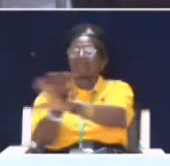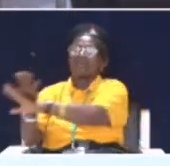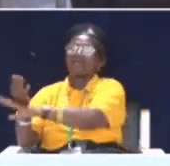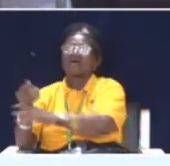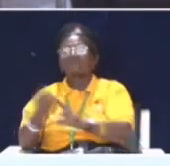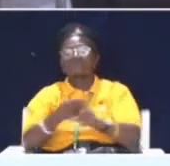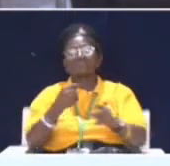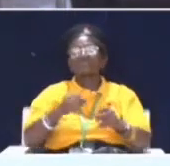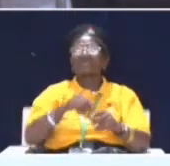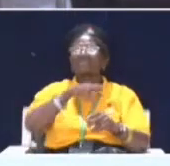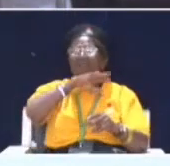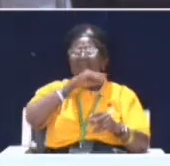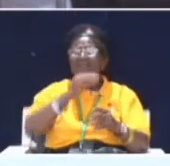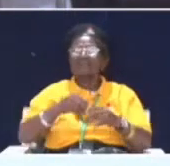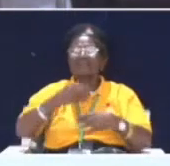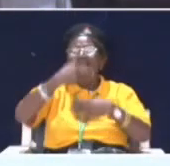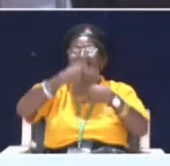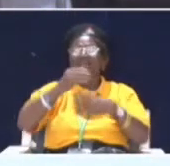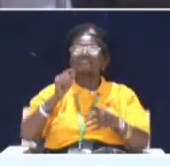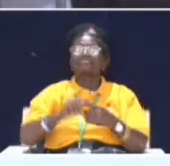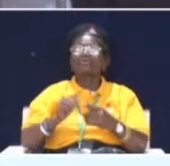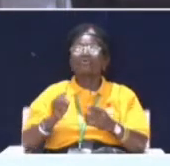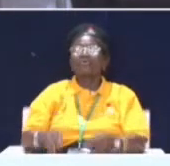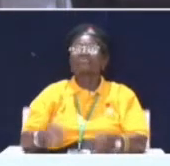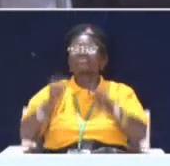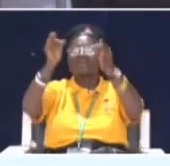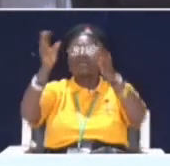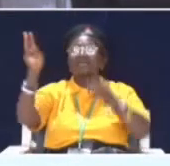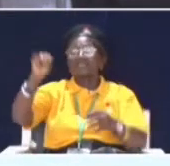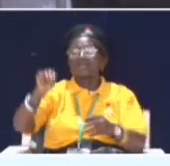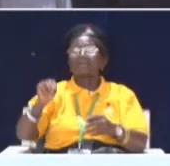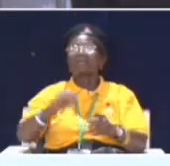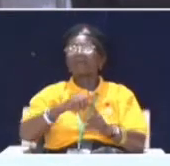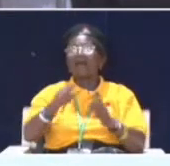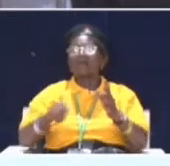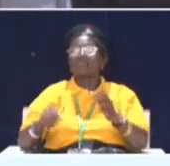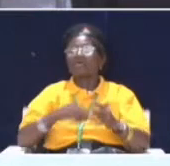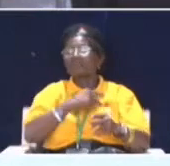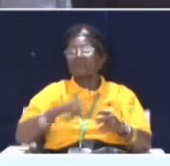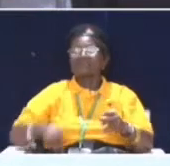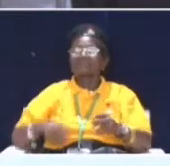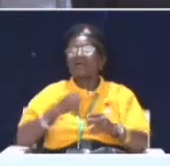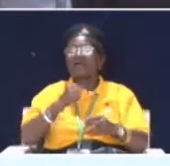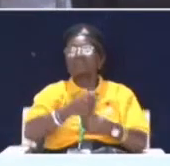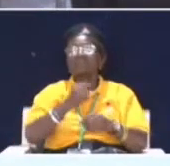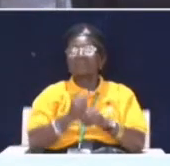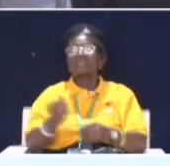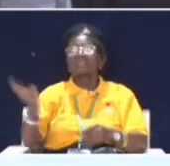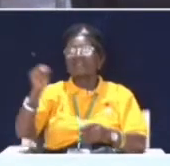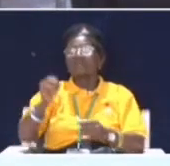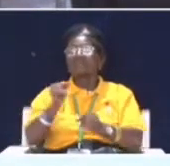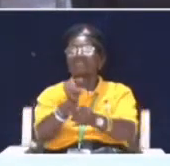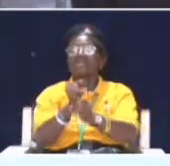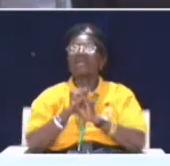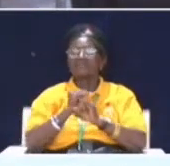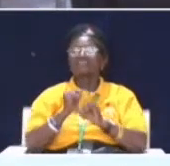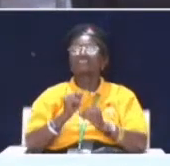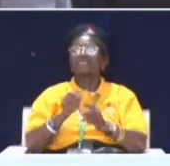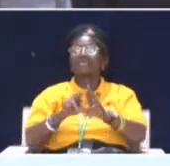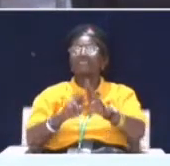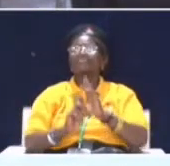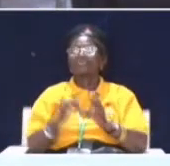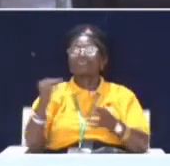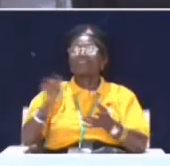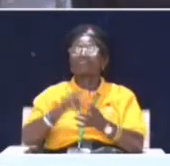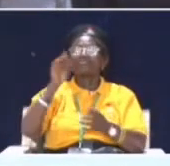dunghill to set them among princes and to make them inherit the throne of glory. For